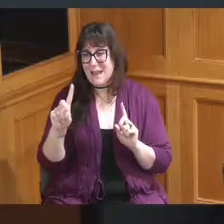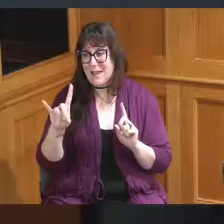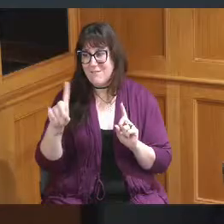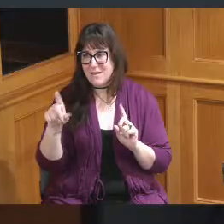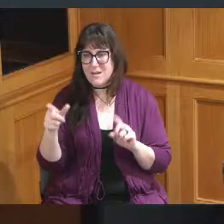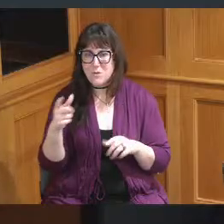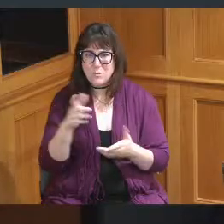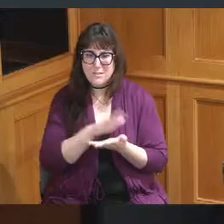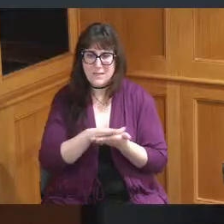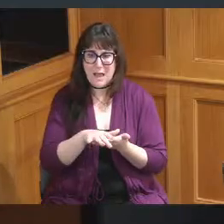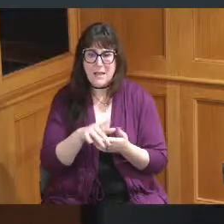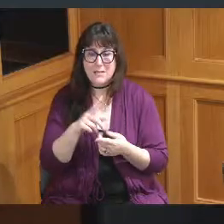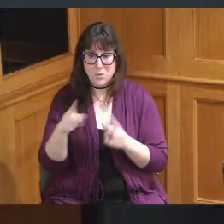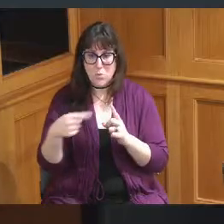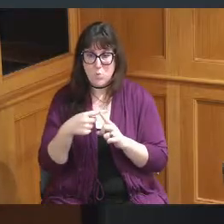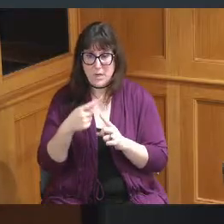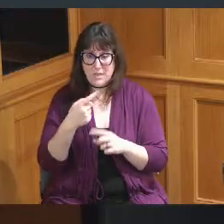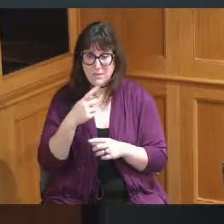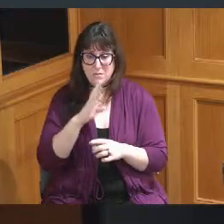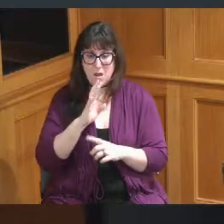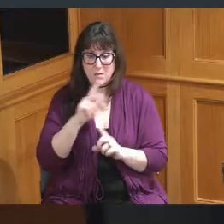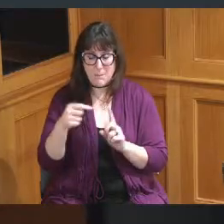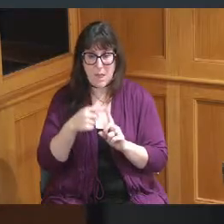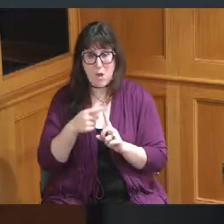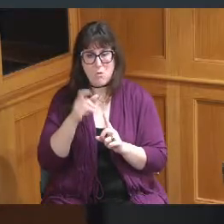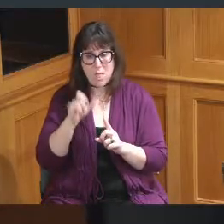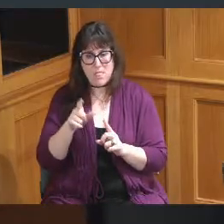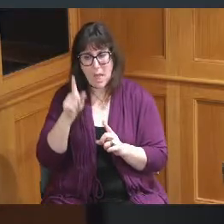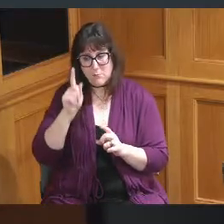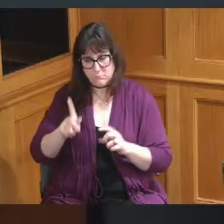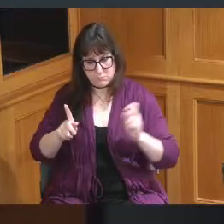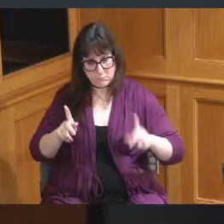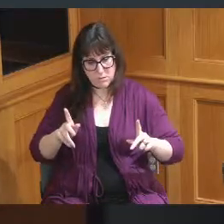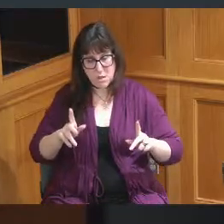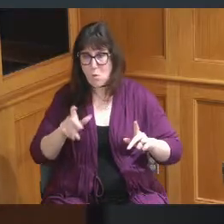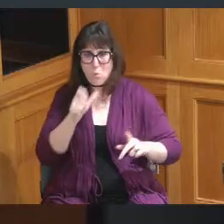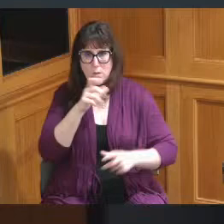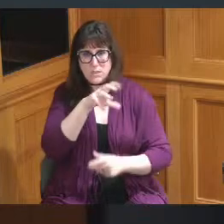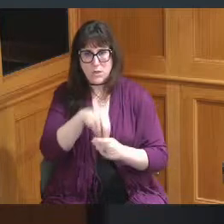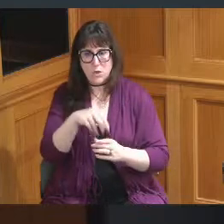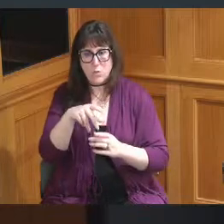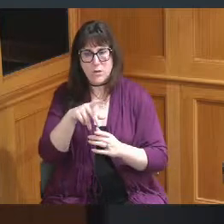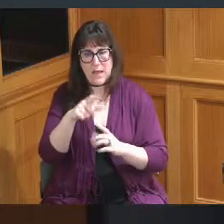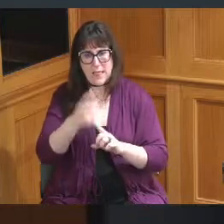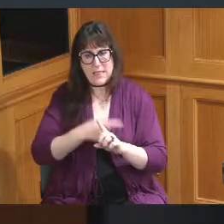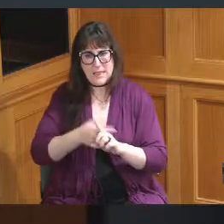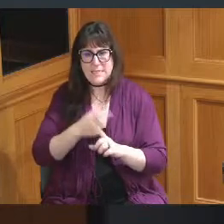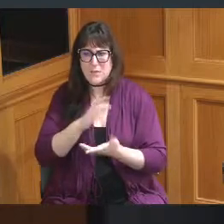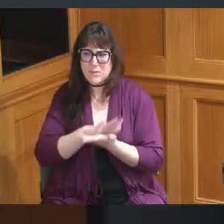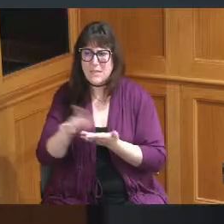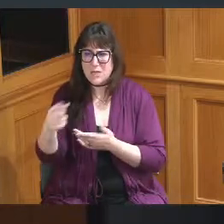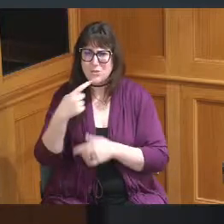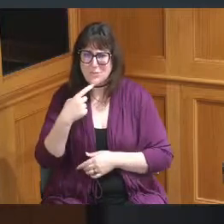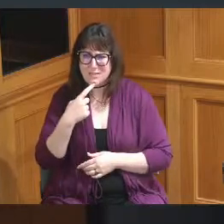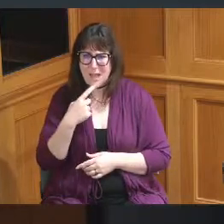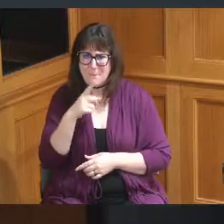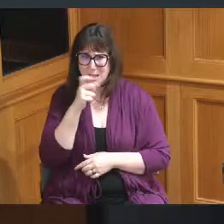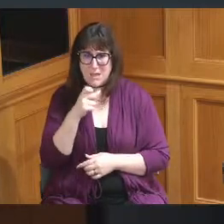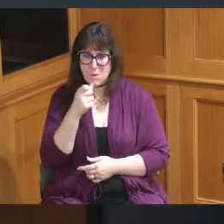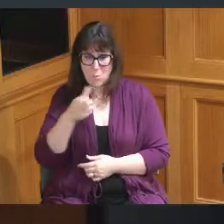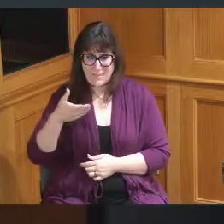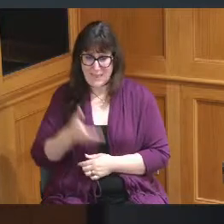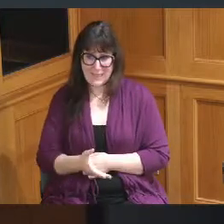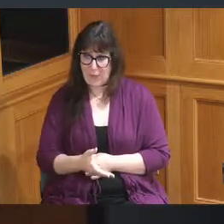the equitable sharing wasn't really in the old agreement. That was nice that you said it that way, because it was not in there at